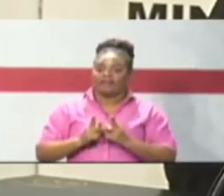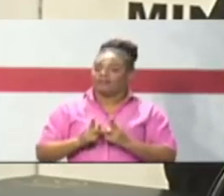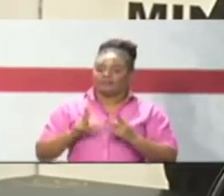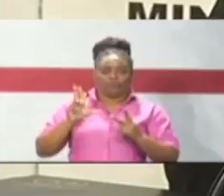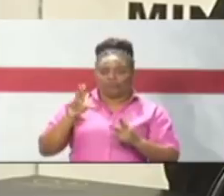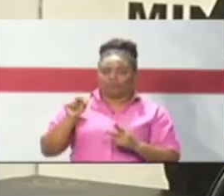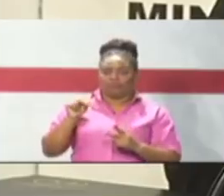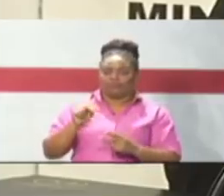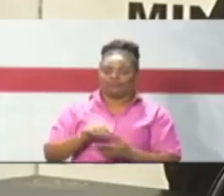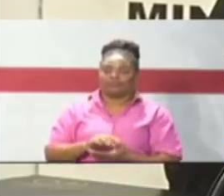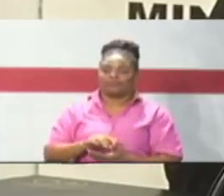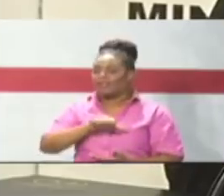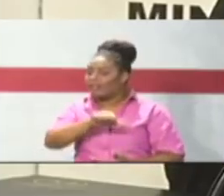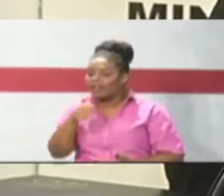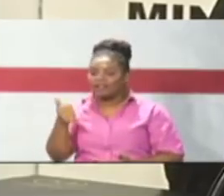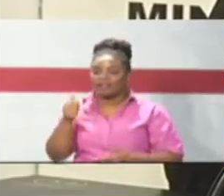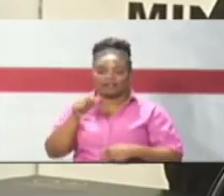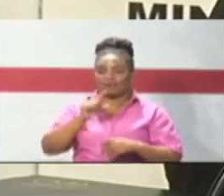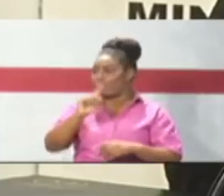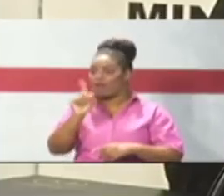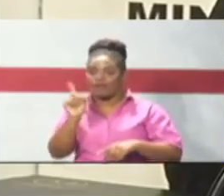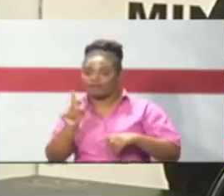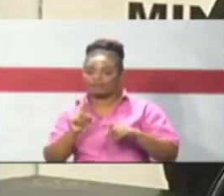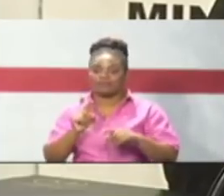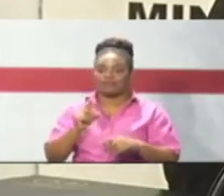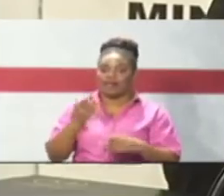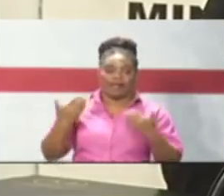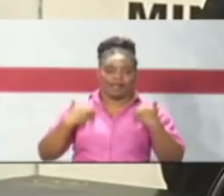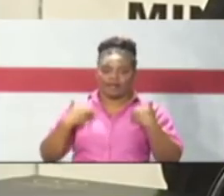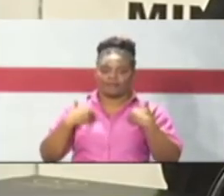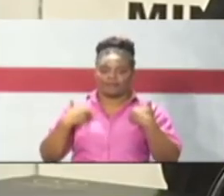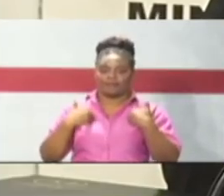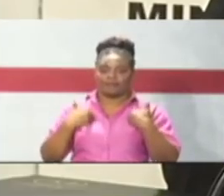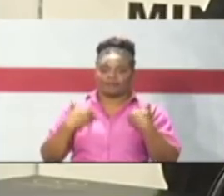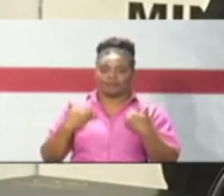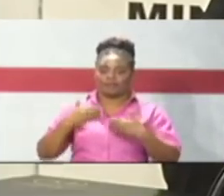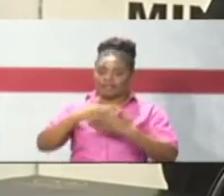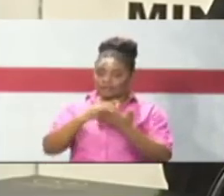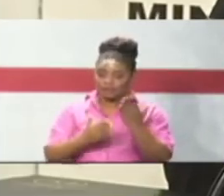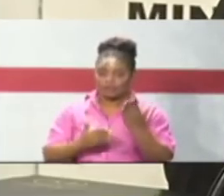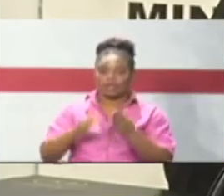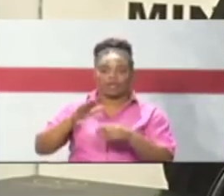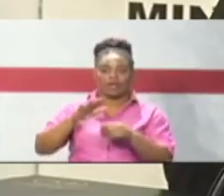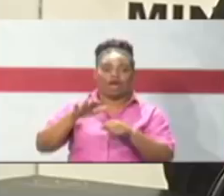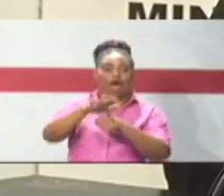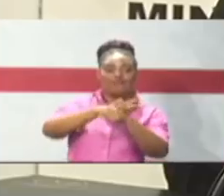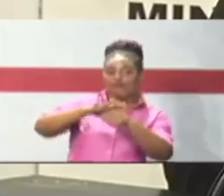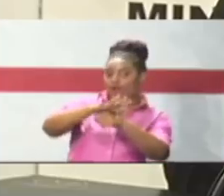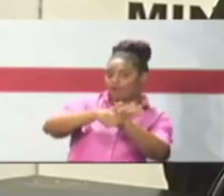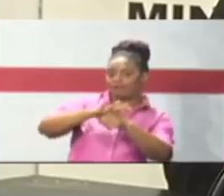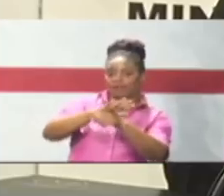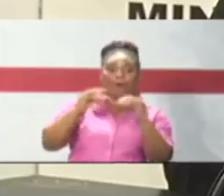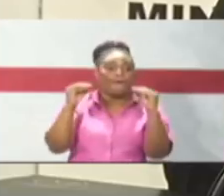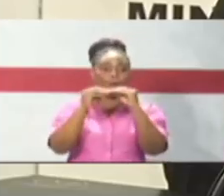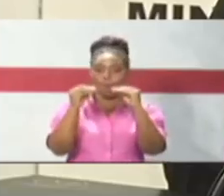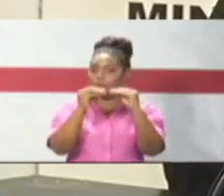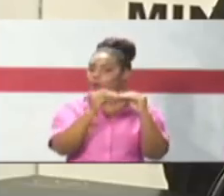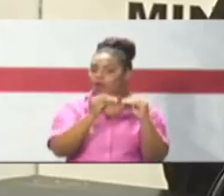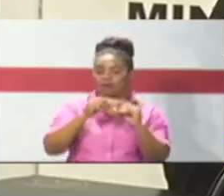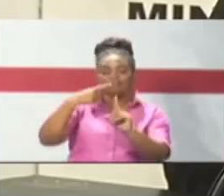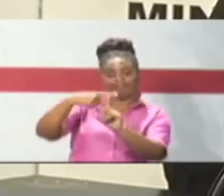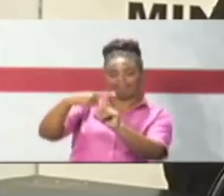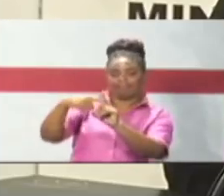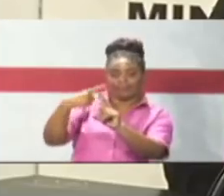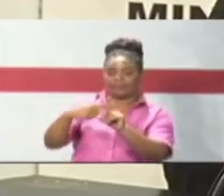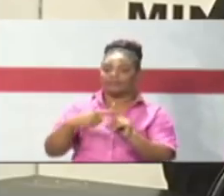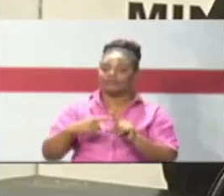it's just that there is a proportion of the population that is currently infected, and that proportion of the population can pass